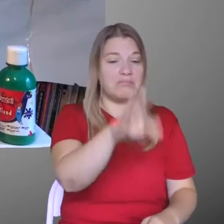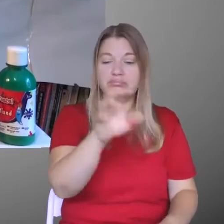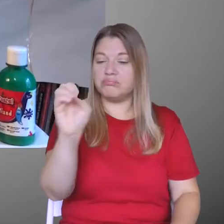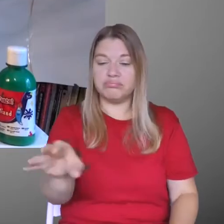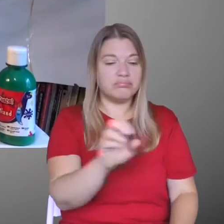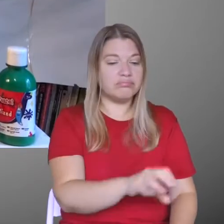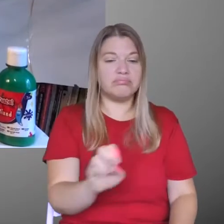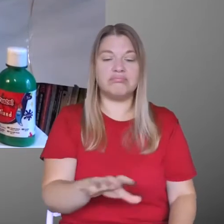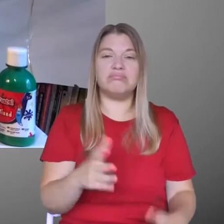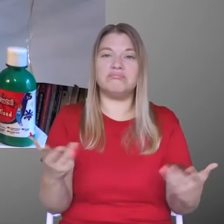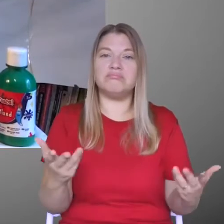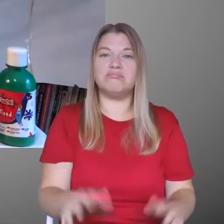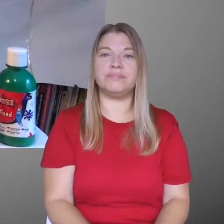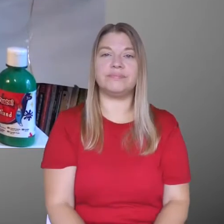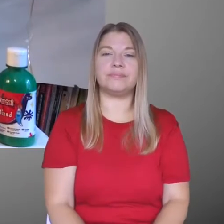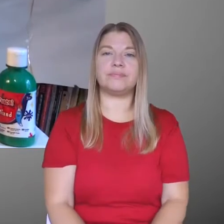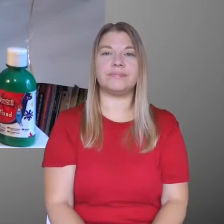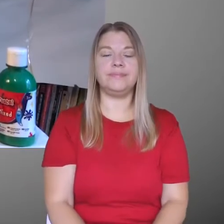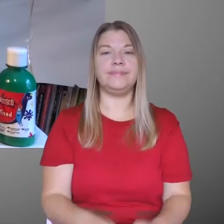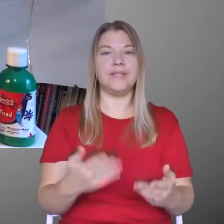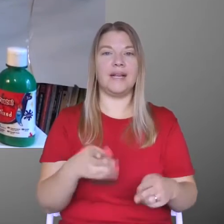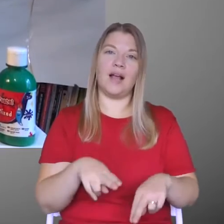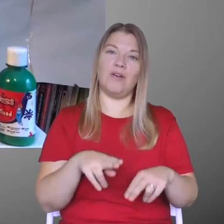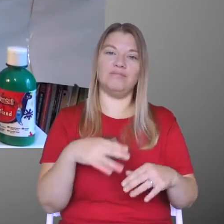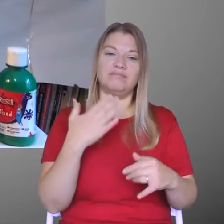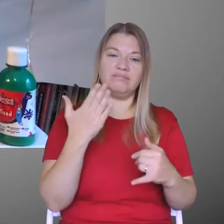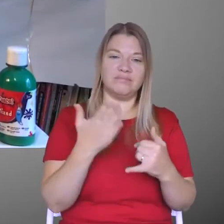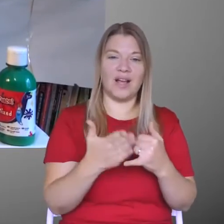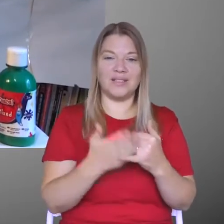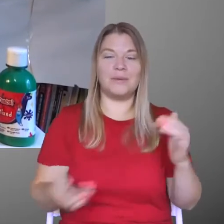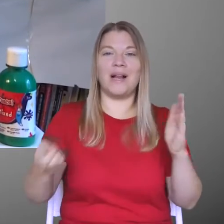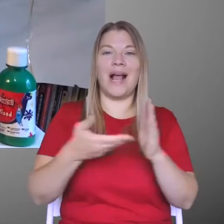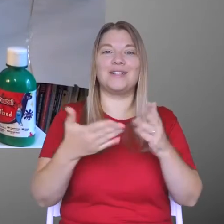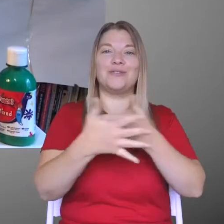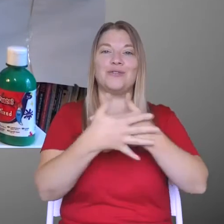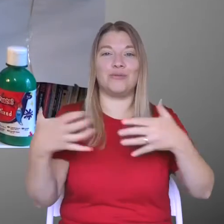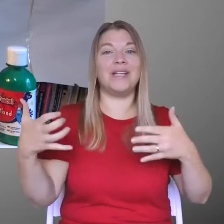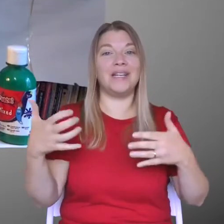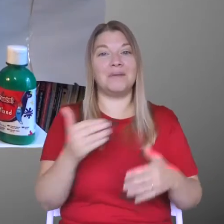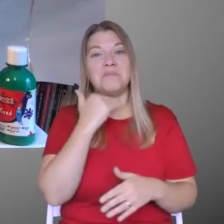And now I'm finally going to add some green. Be quite generous.